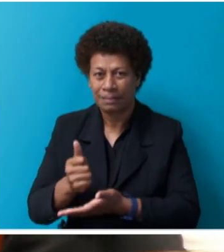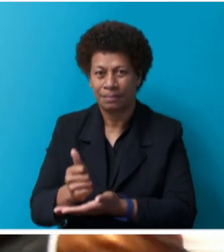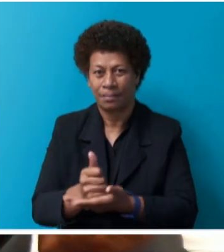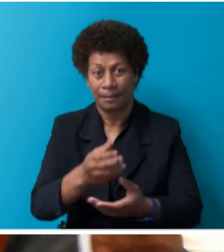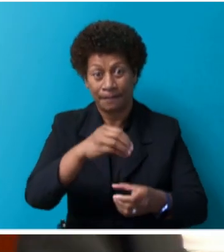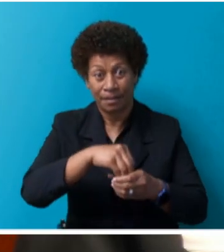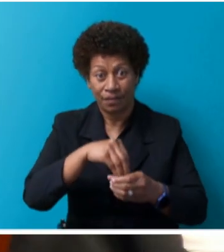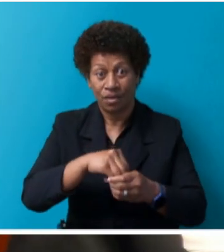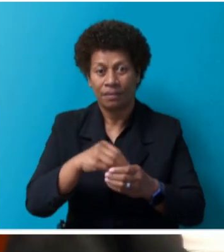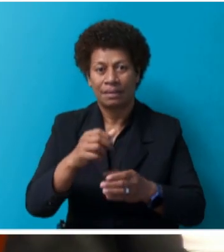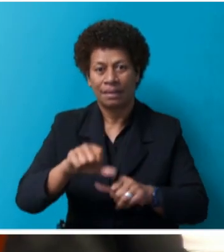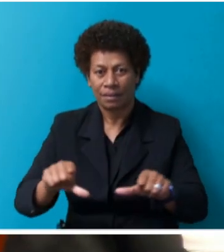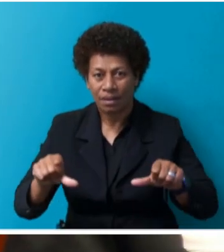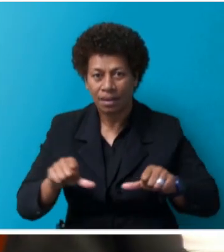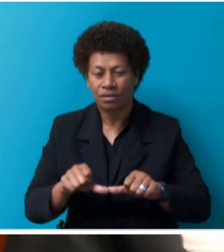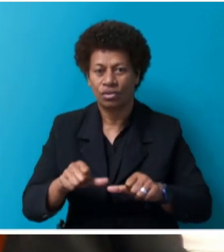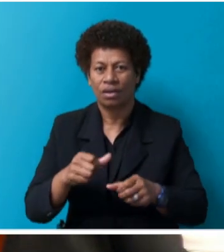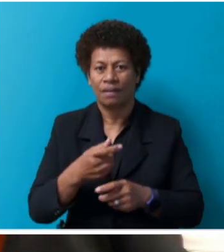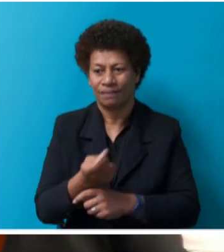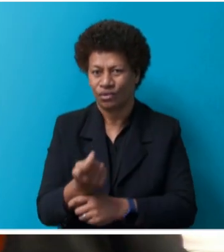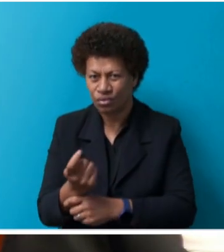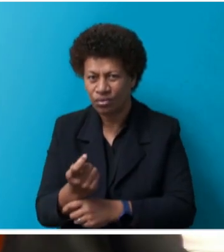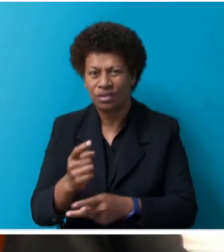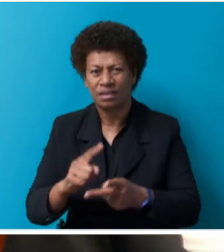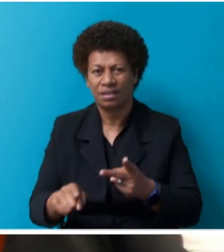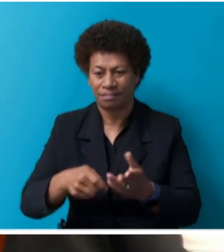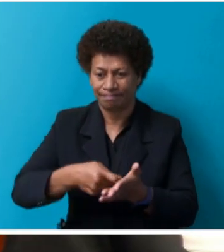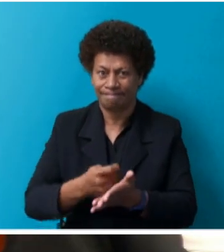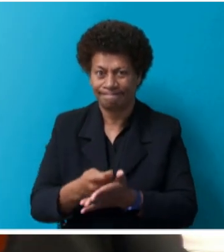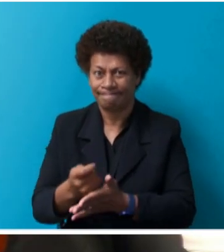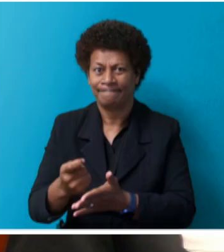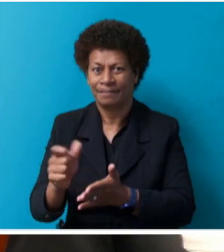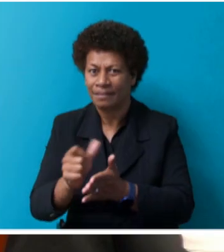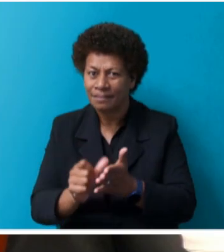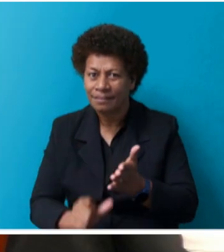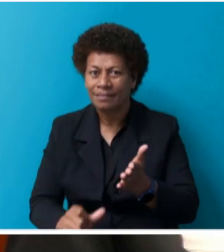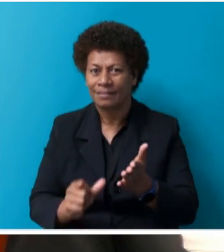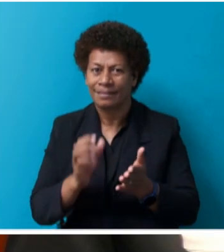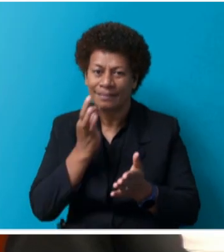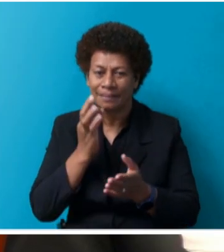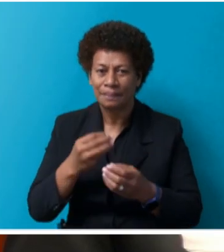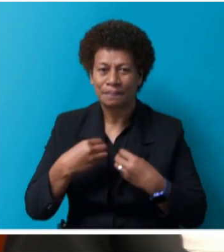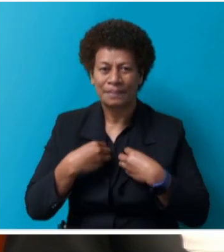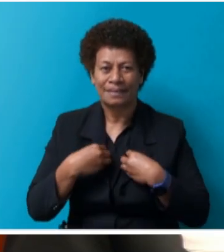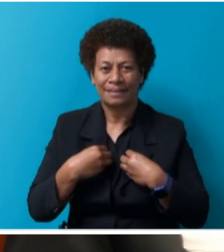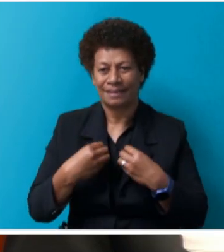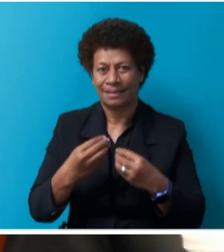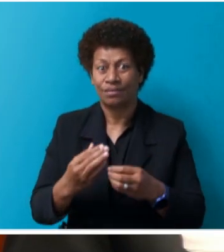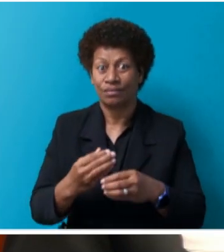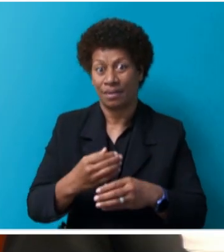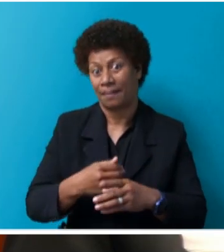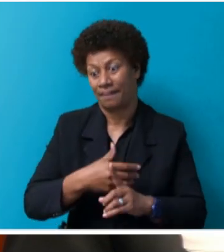in agriculture, fisheries, tourism, handicraft, and micro, small, medium enterprises form the backbone of